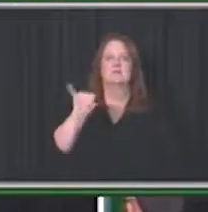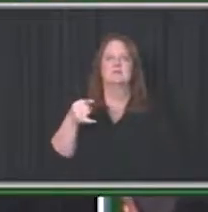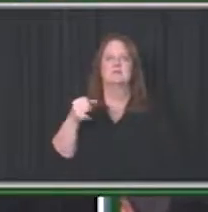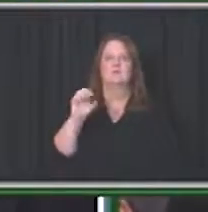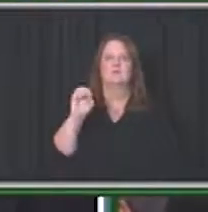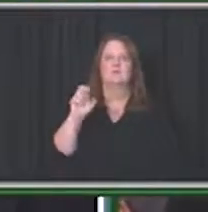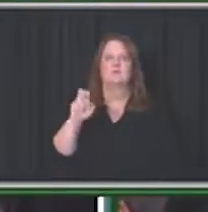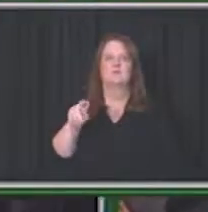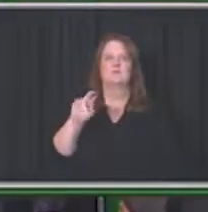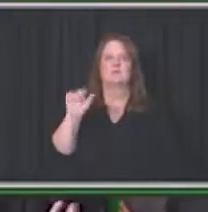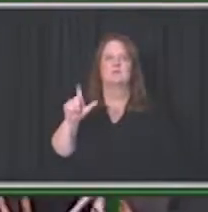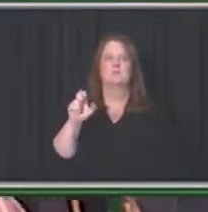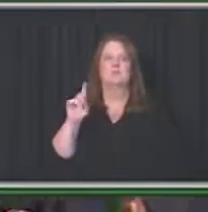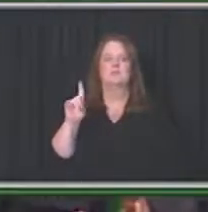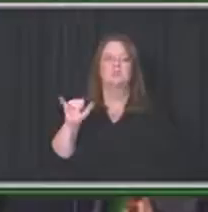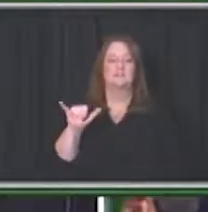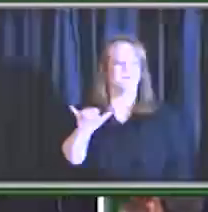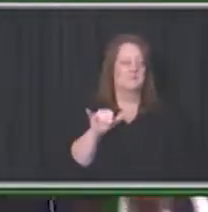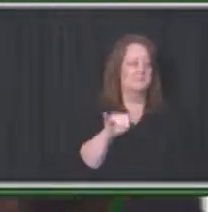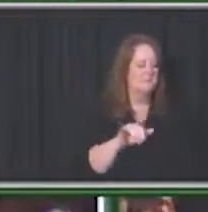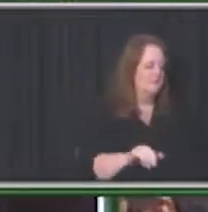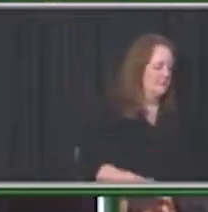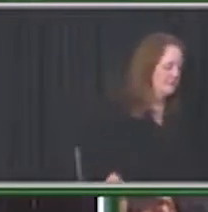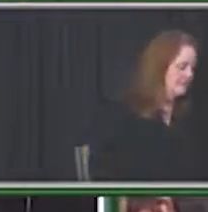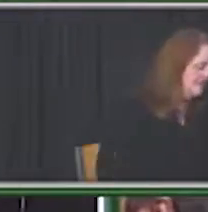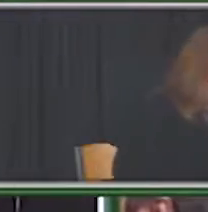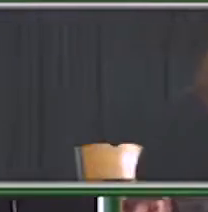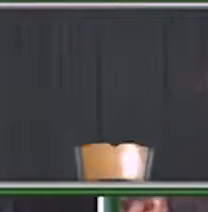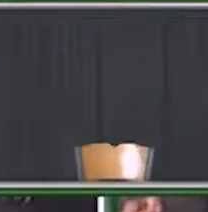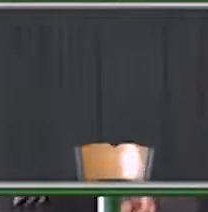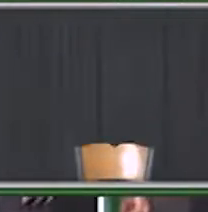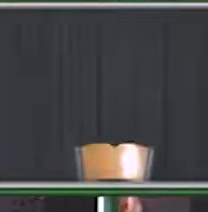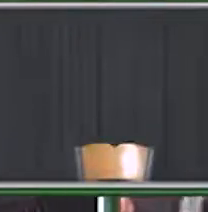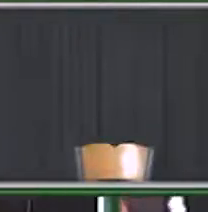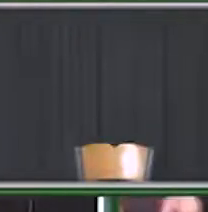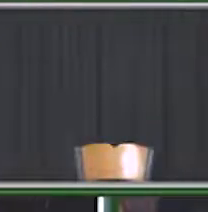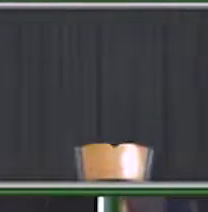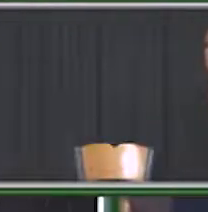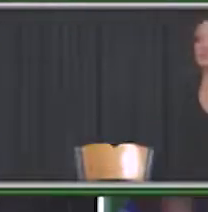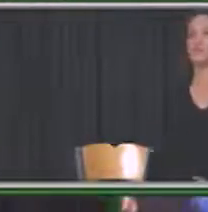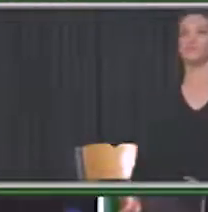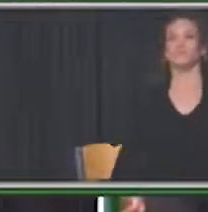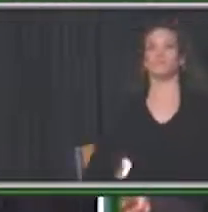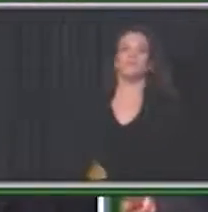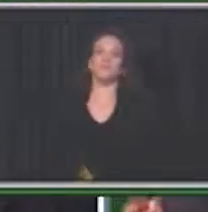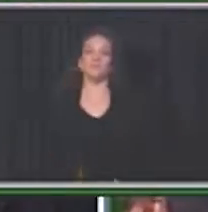Yosan Zueldi. Marissa May Heiberger.